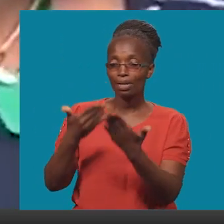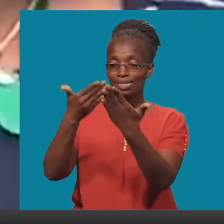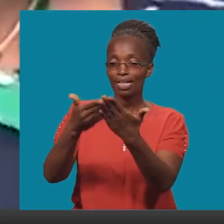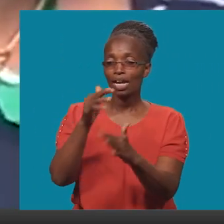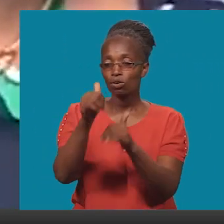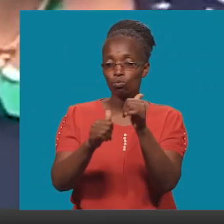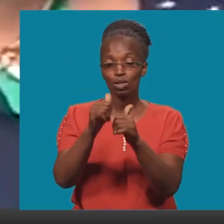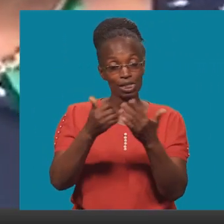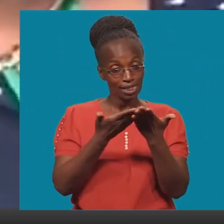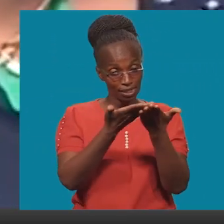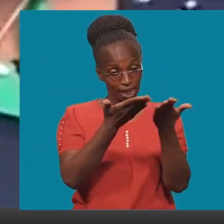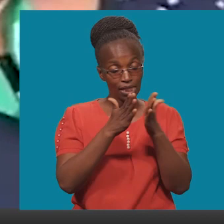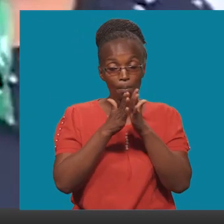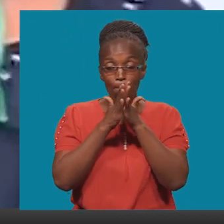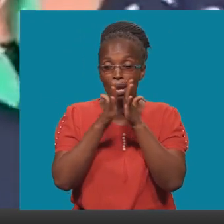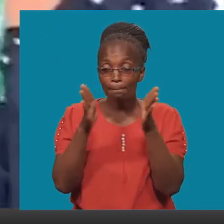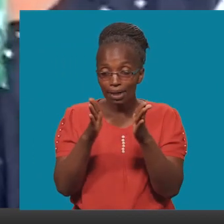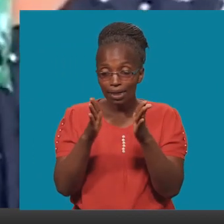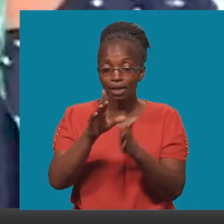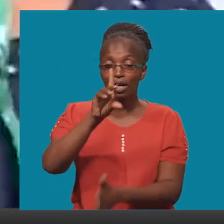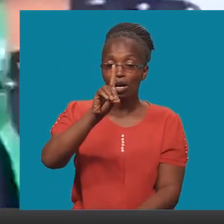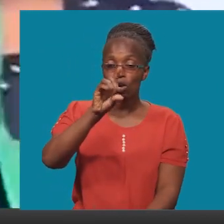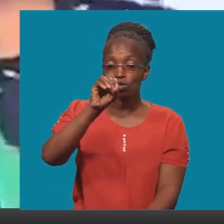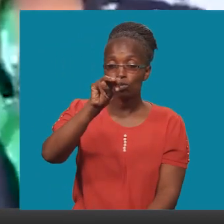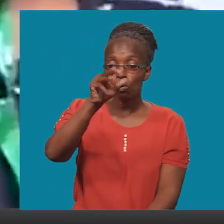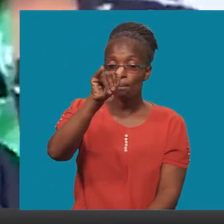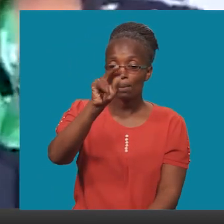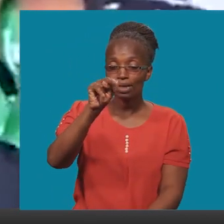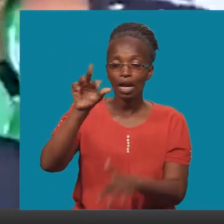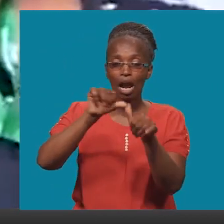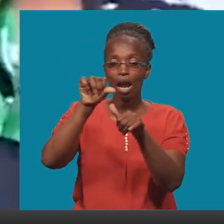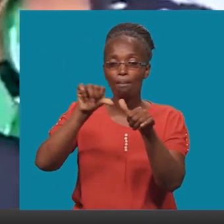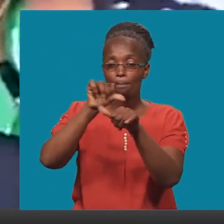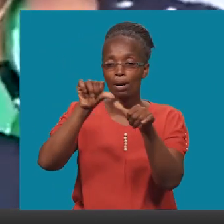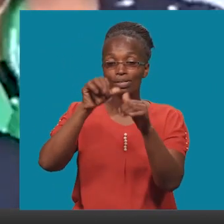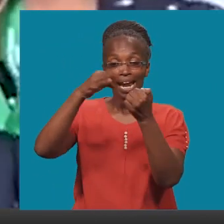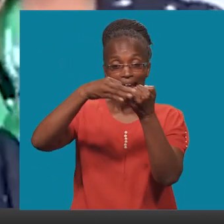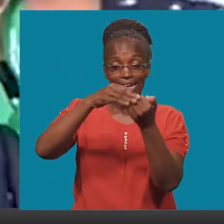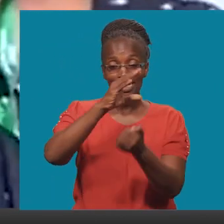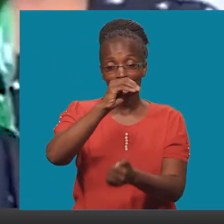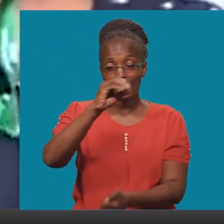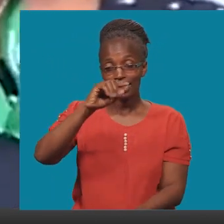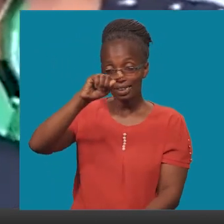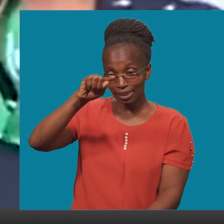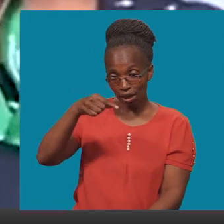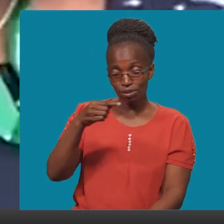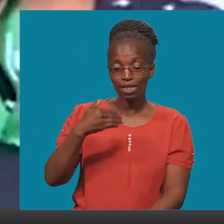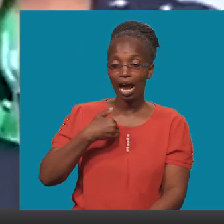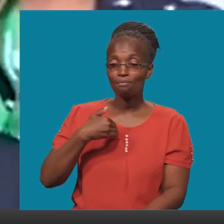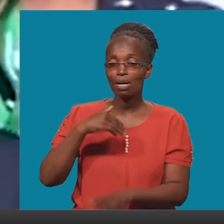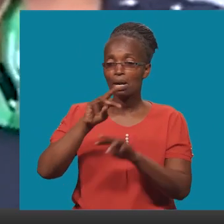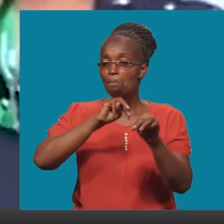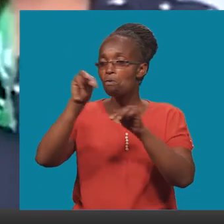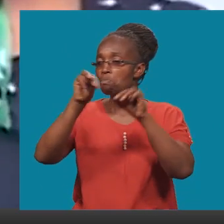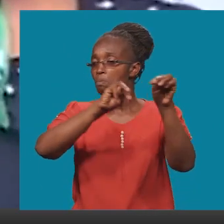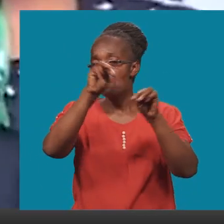that was already in the public domain, that about 800,000 voters had been